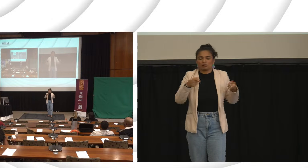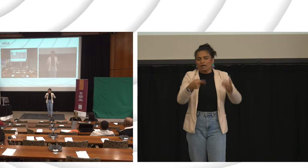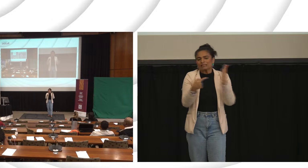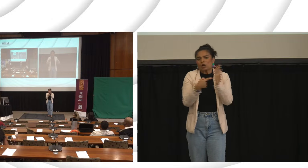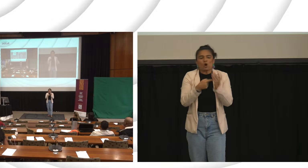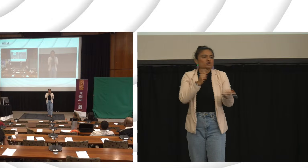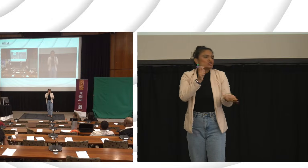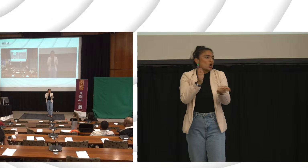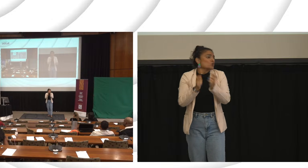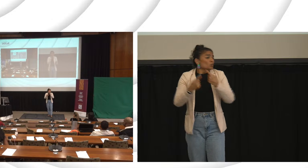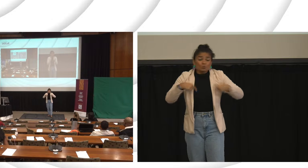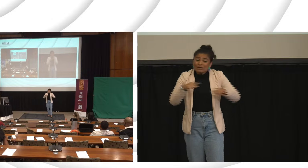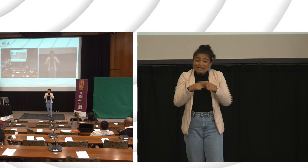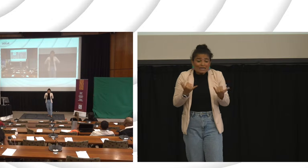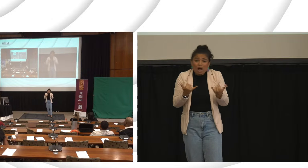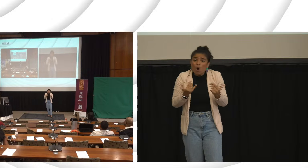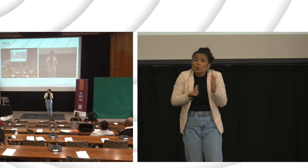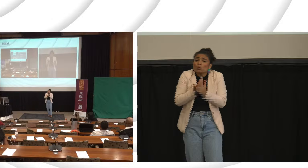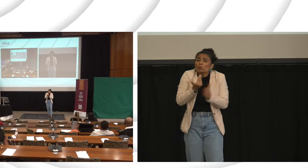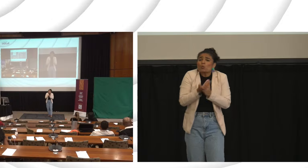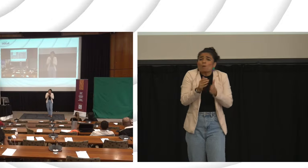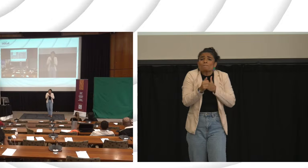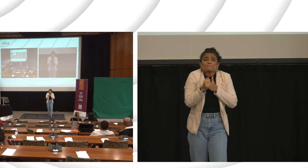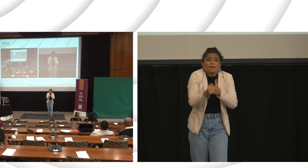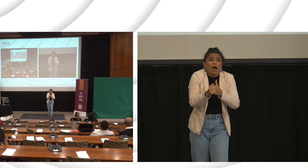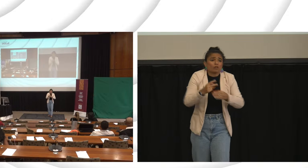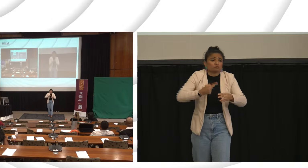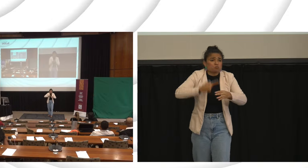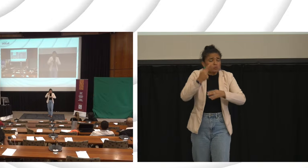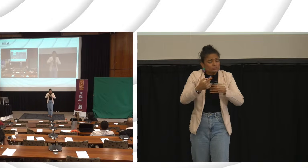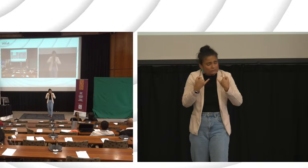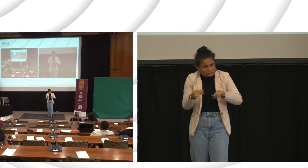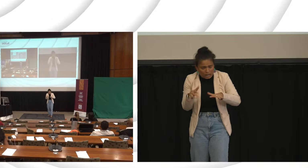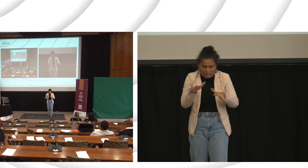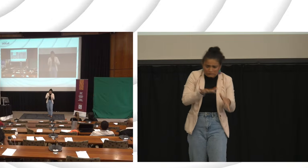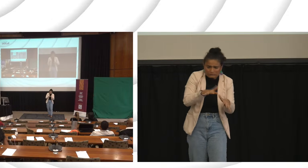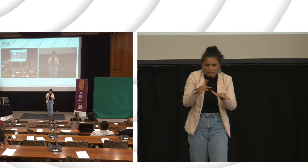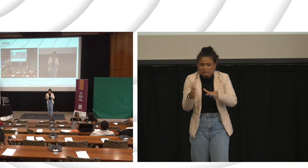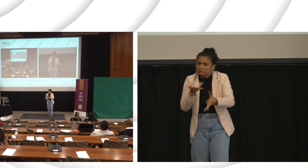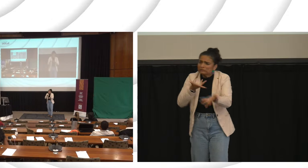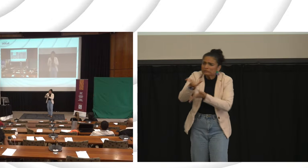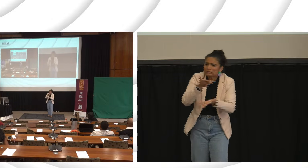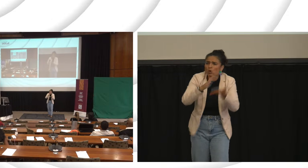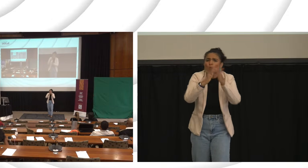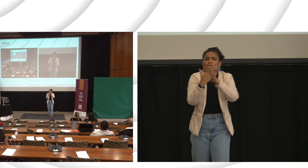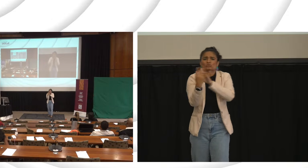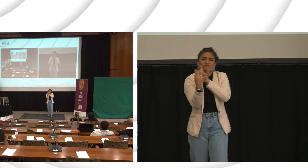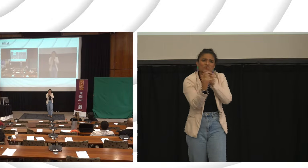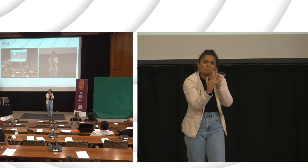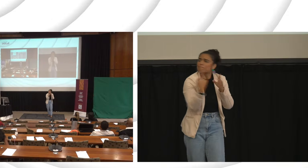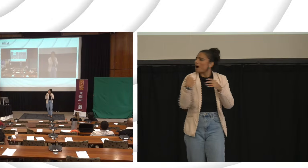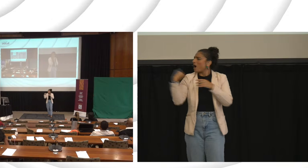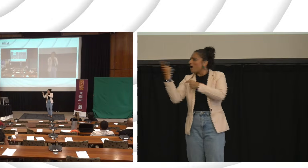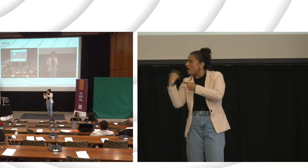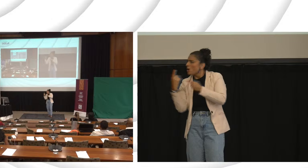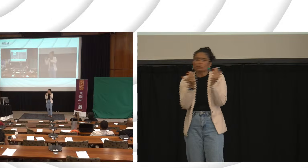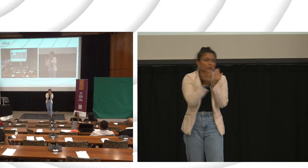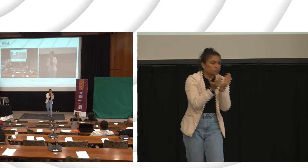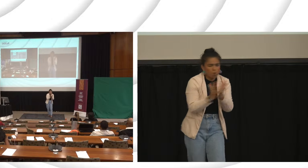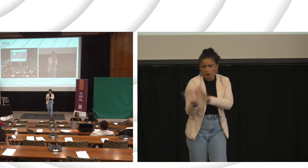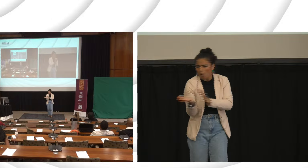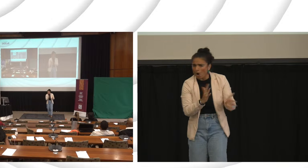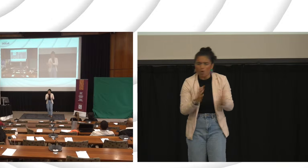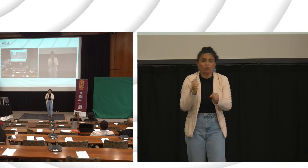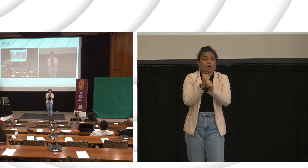the content. So that with technology, and it's changing now, it's new, it's still a pilot program. We are still